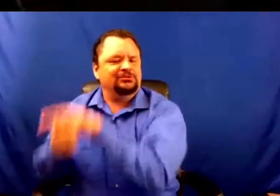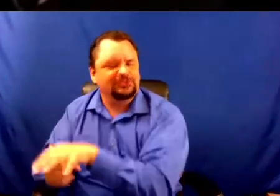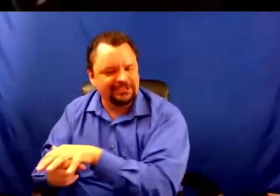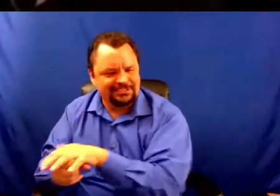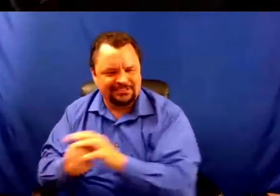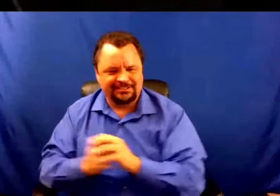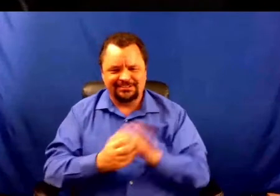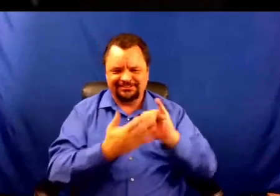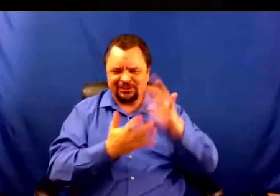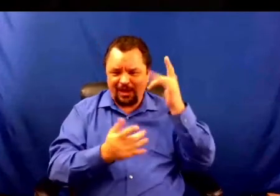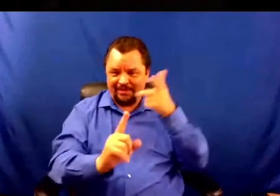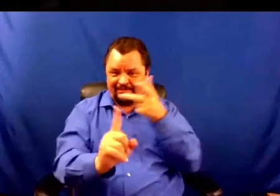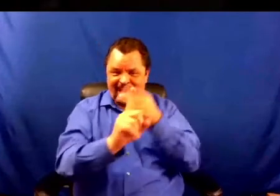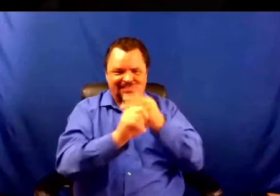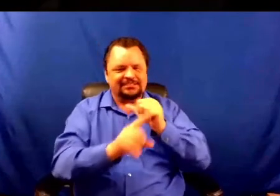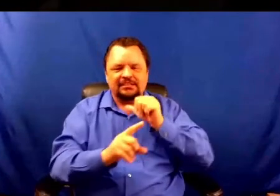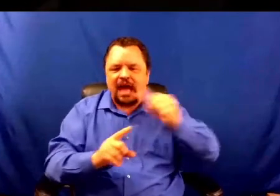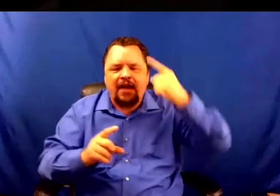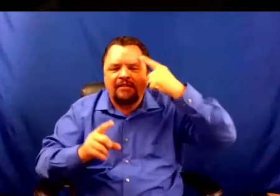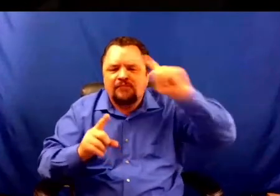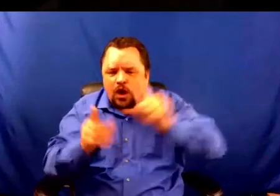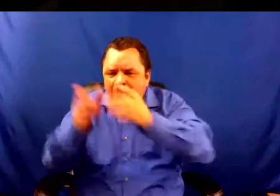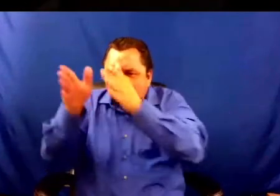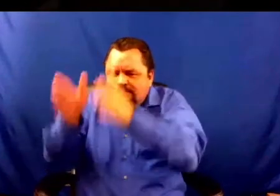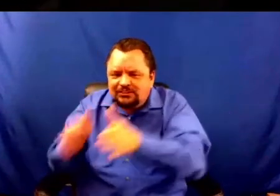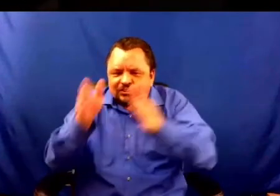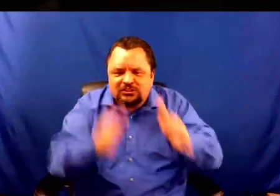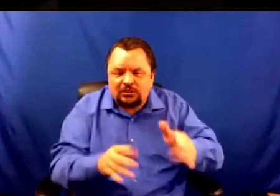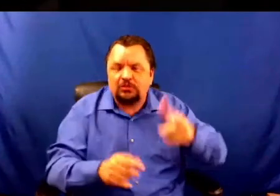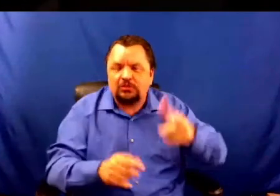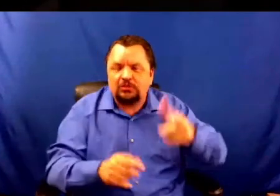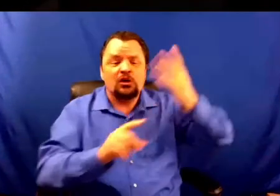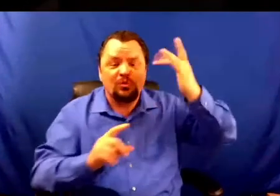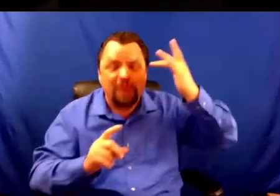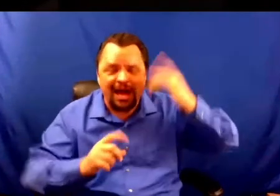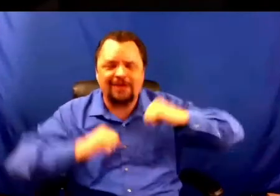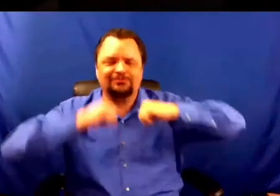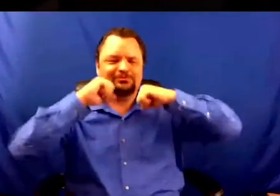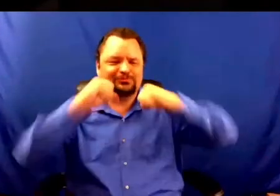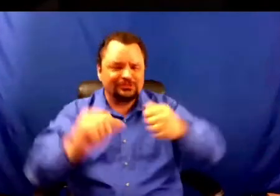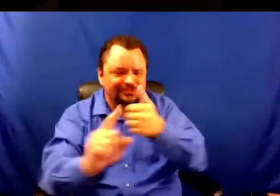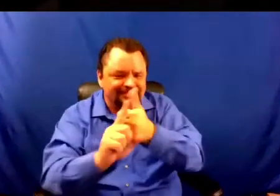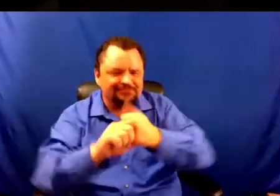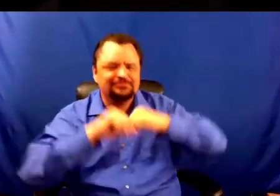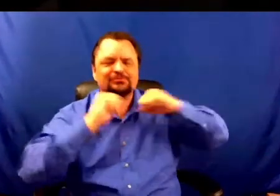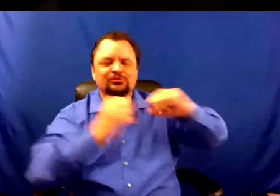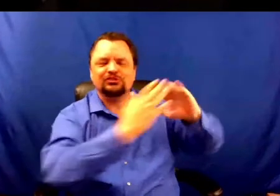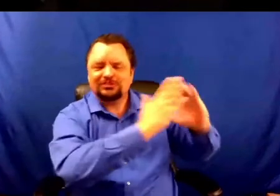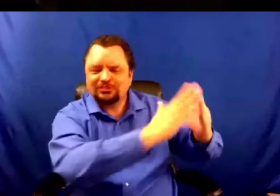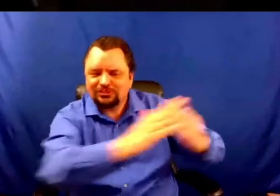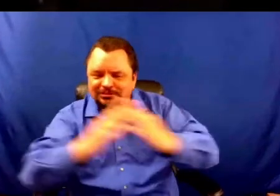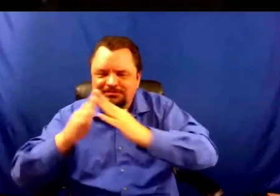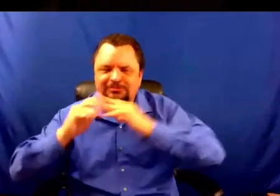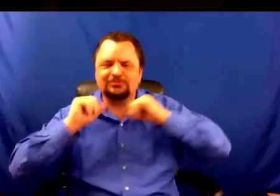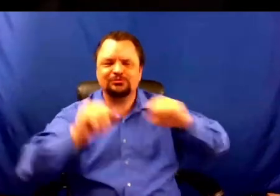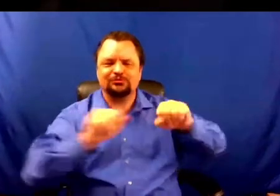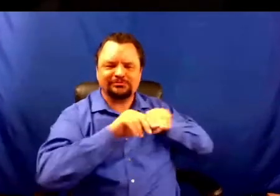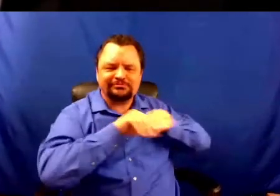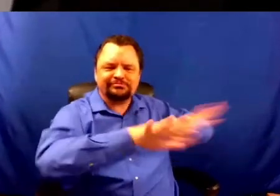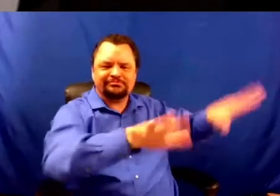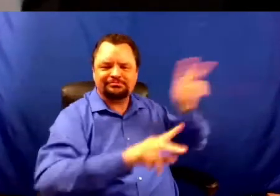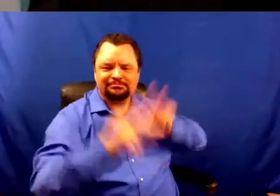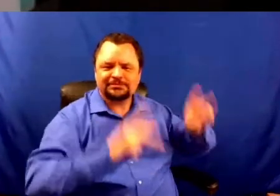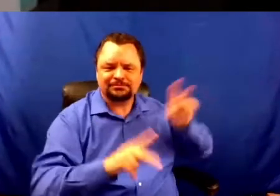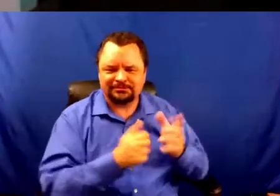remember, vaccine is not an individual choice. It is a population health choice. Yes, it protects me, but